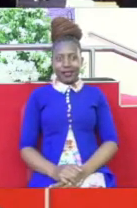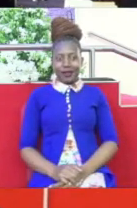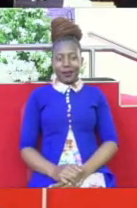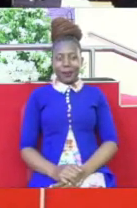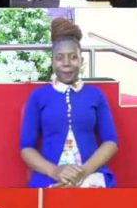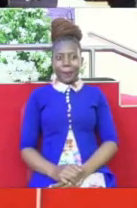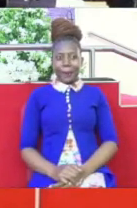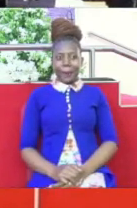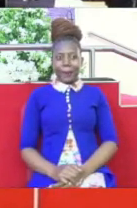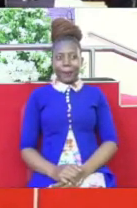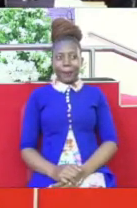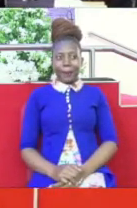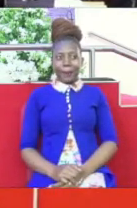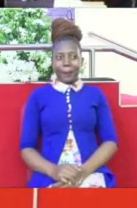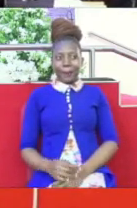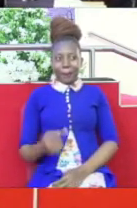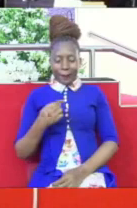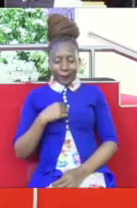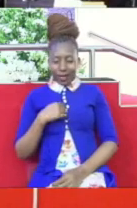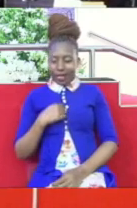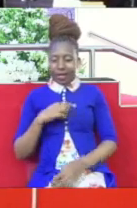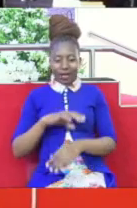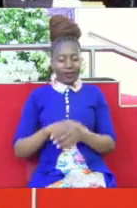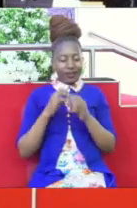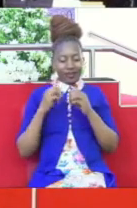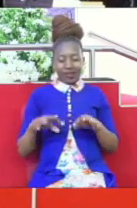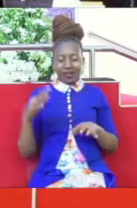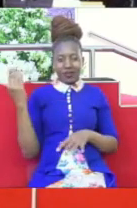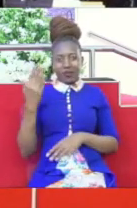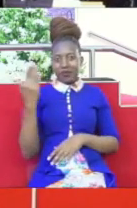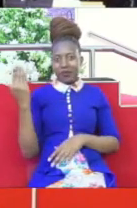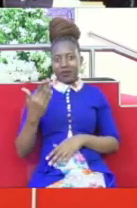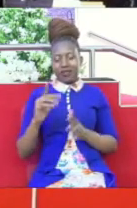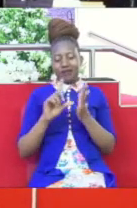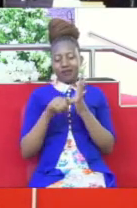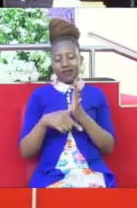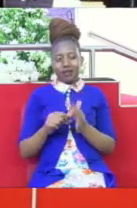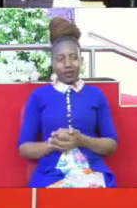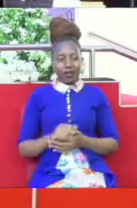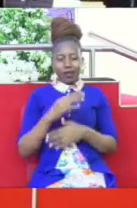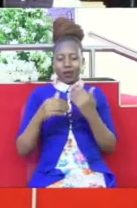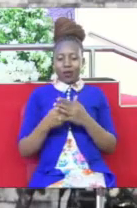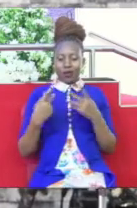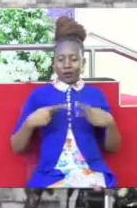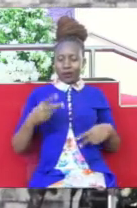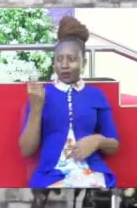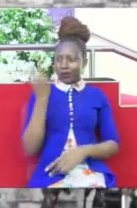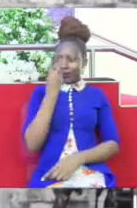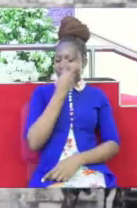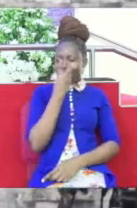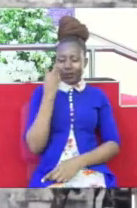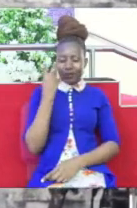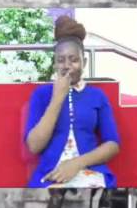Na sikupata tena ujumbe katika ibada hiyo. Everybody just stared. Kila mtu akanitazama tu. At my crotch.